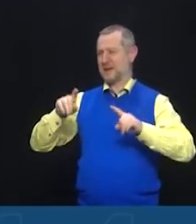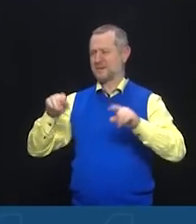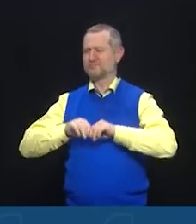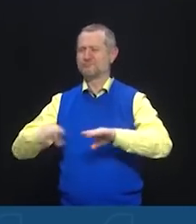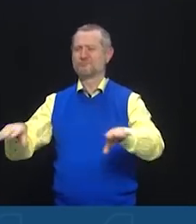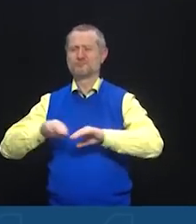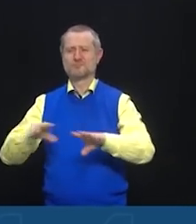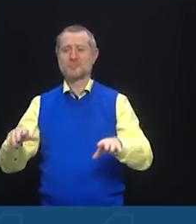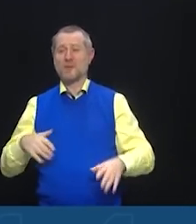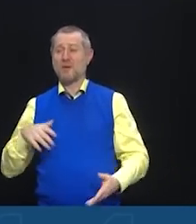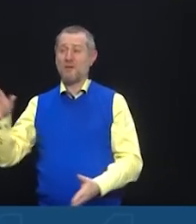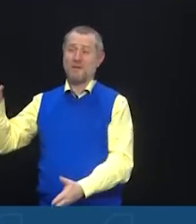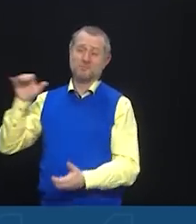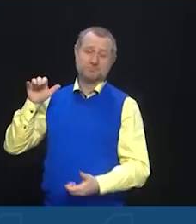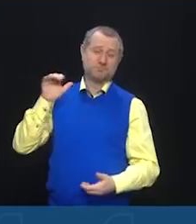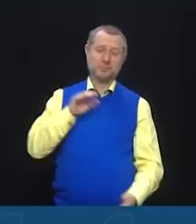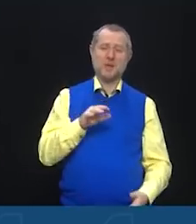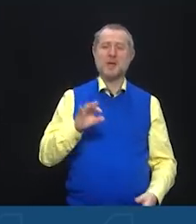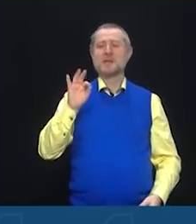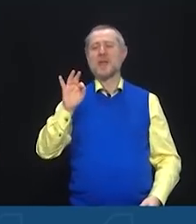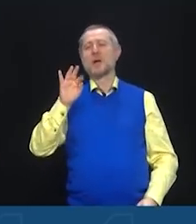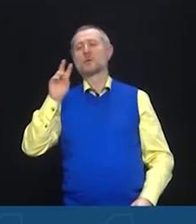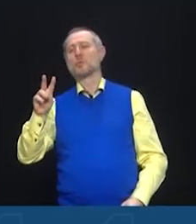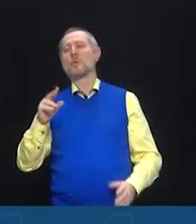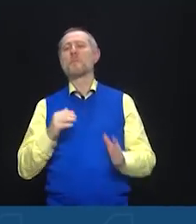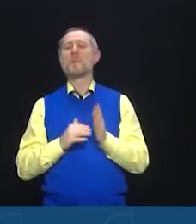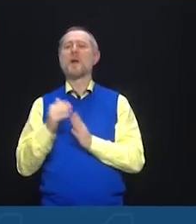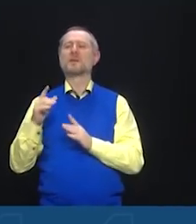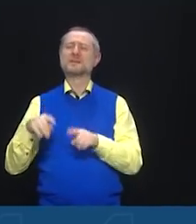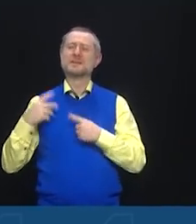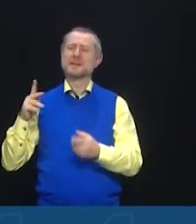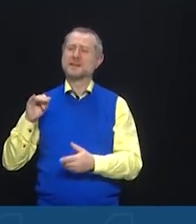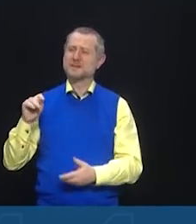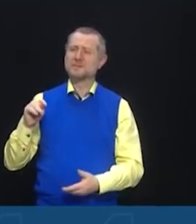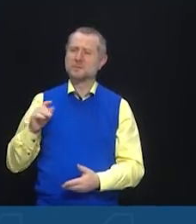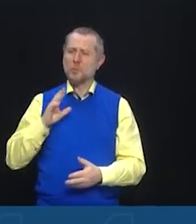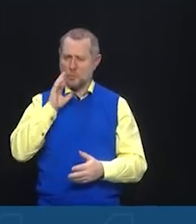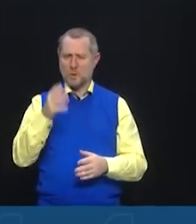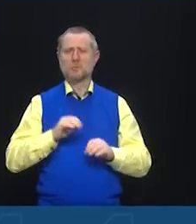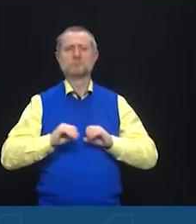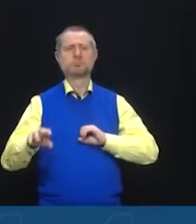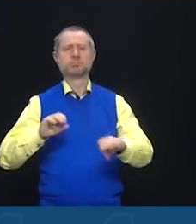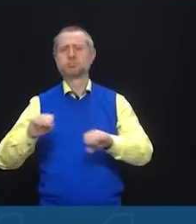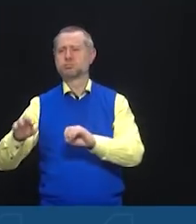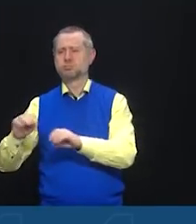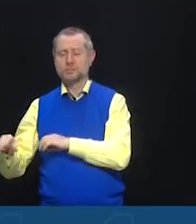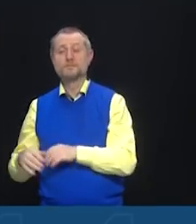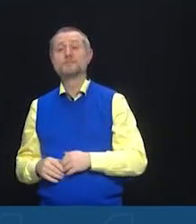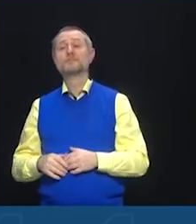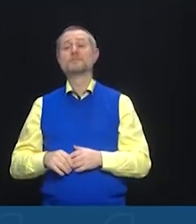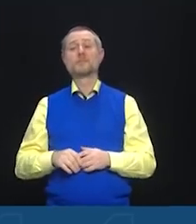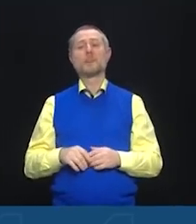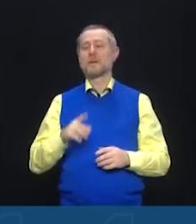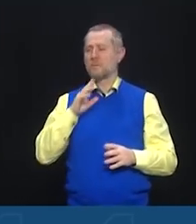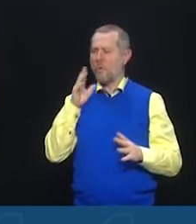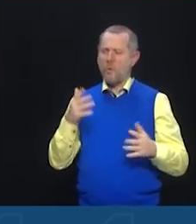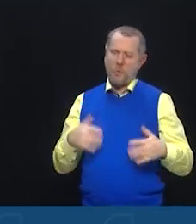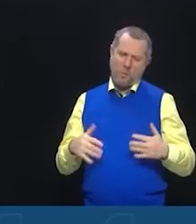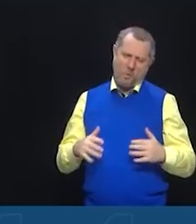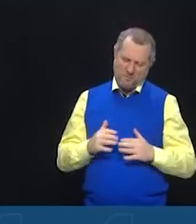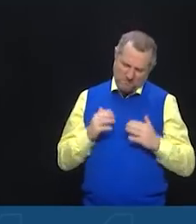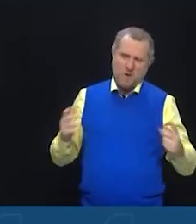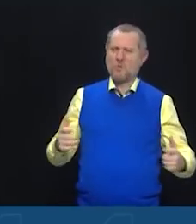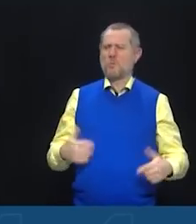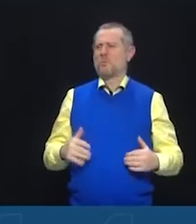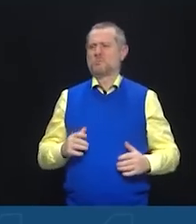million test kits, so we're going to continue testing. We have plenty. We'll never have a shortage because we took a very aggressive approach to making sure that we were